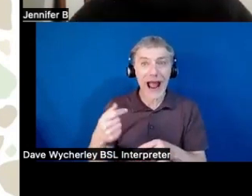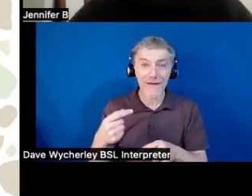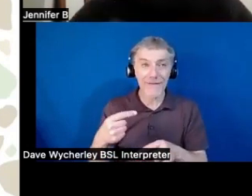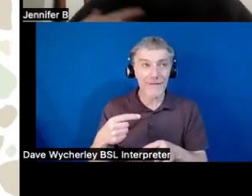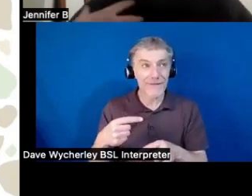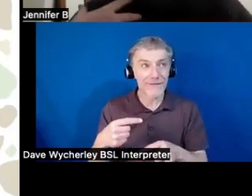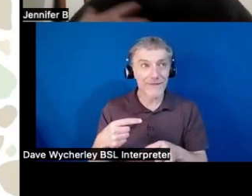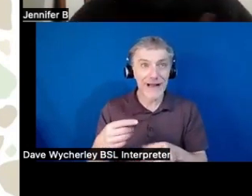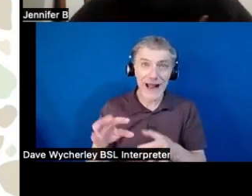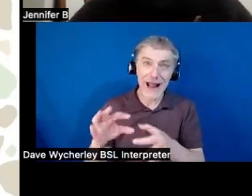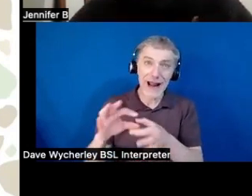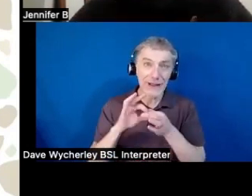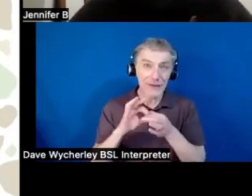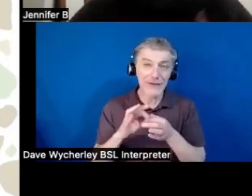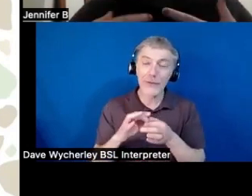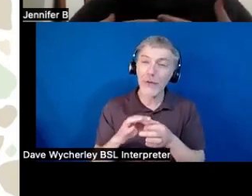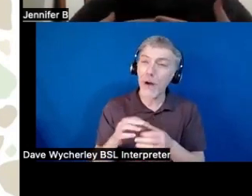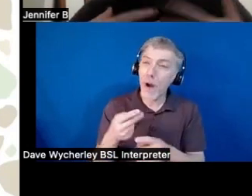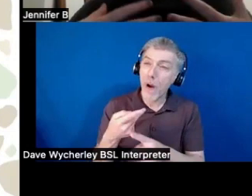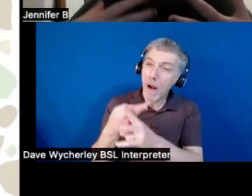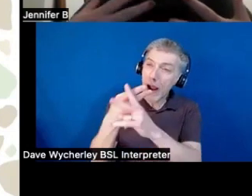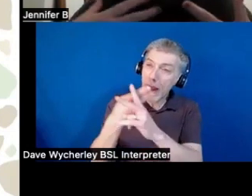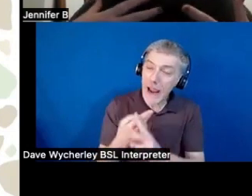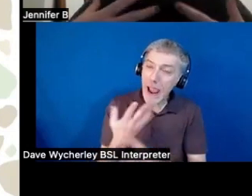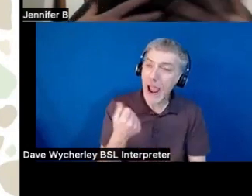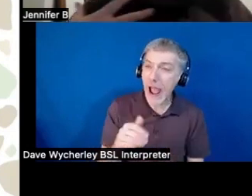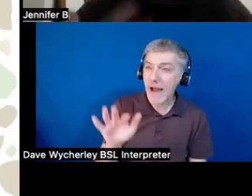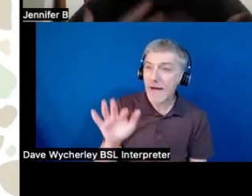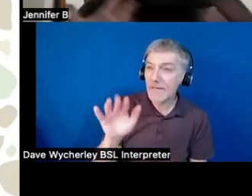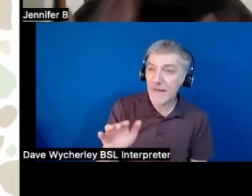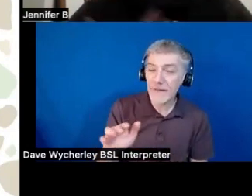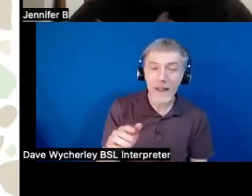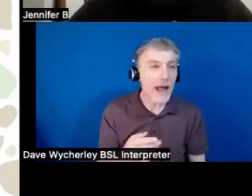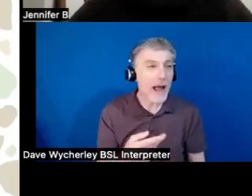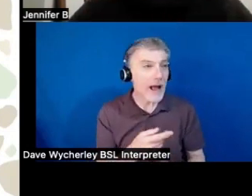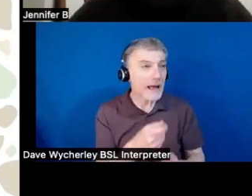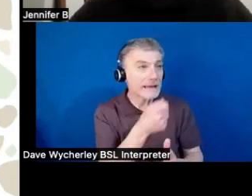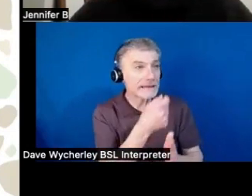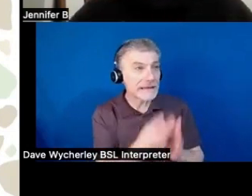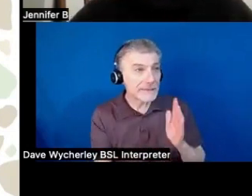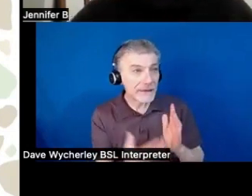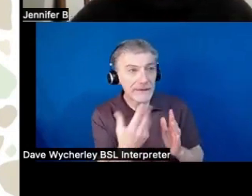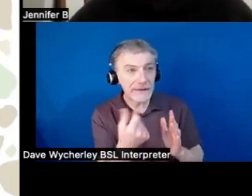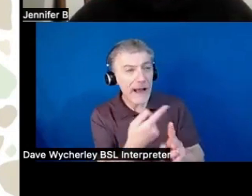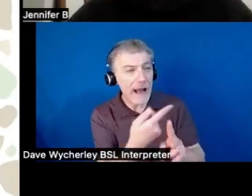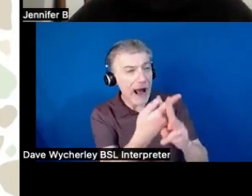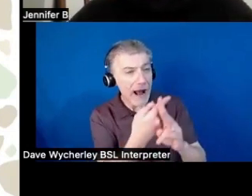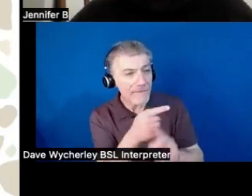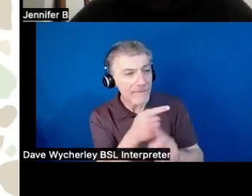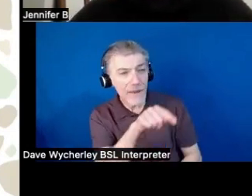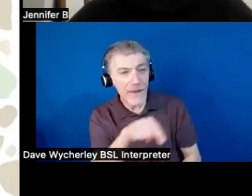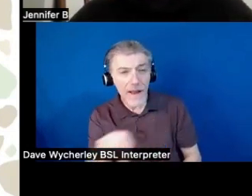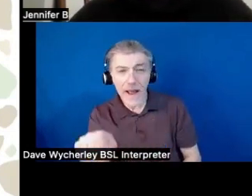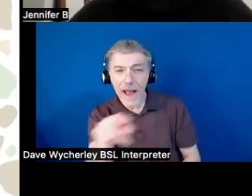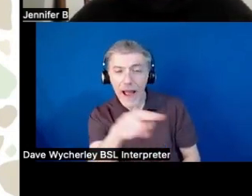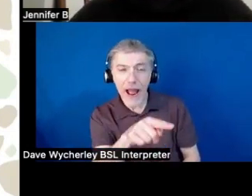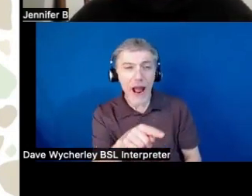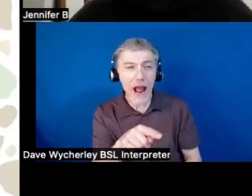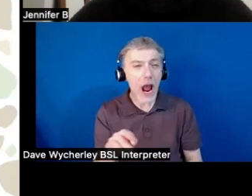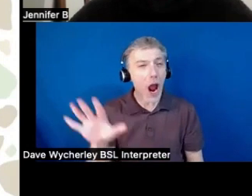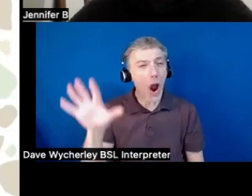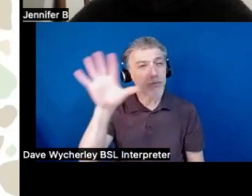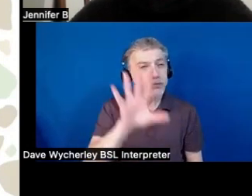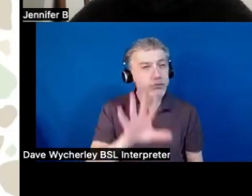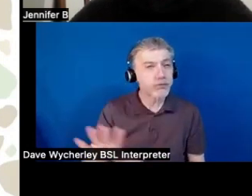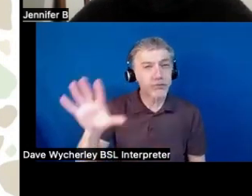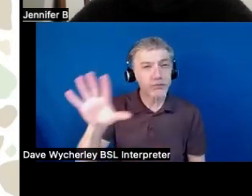of illness, of disability, of a kind of a wholeness, of community sense, which I think is,